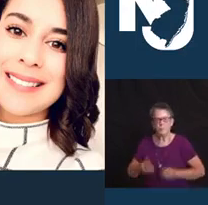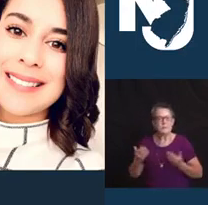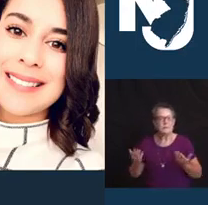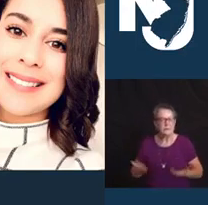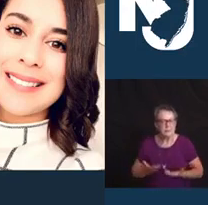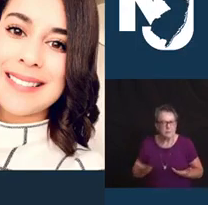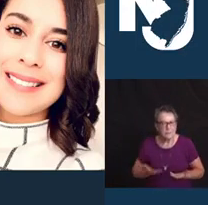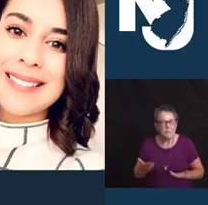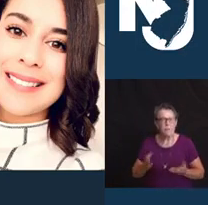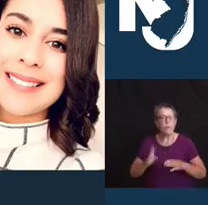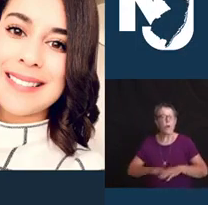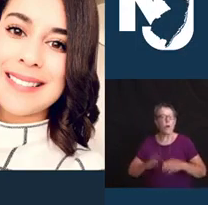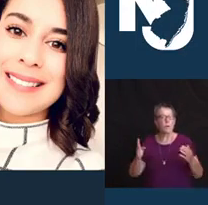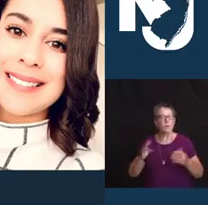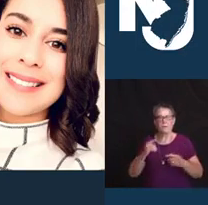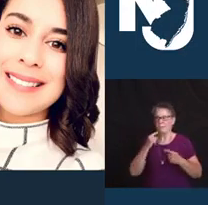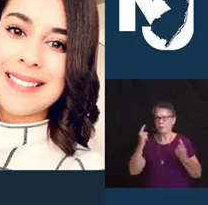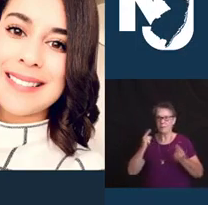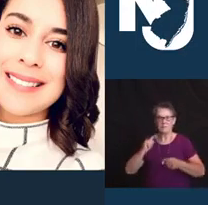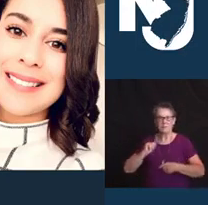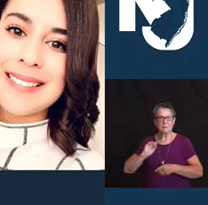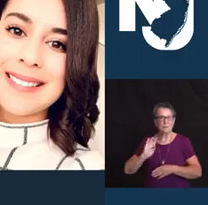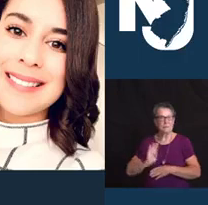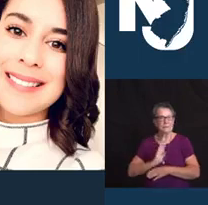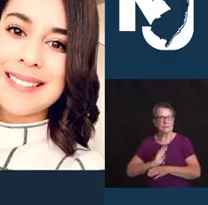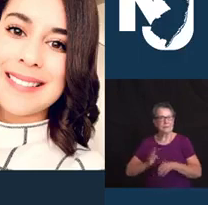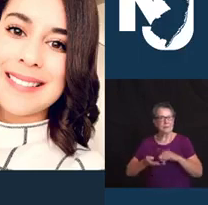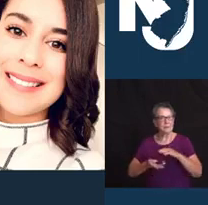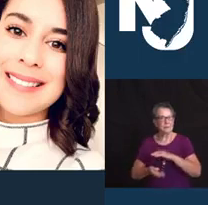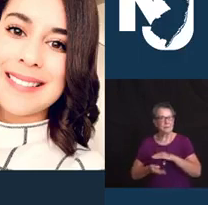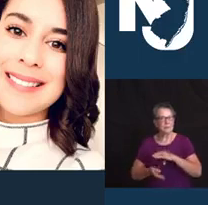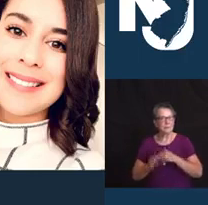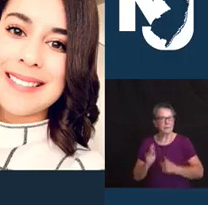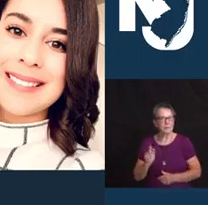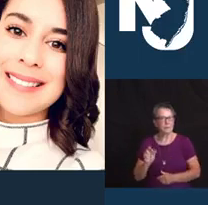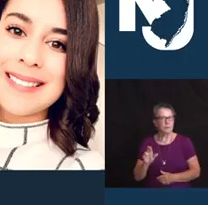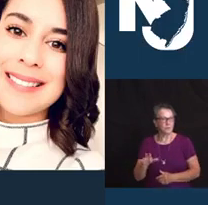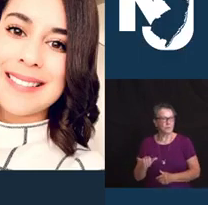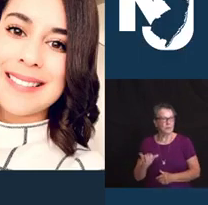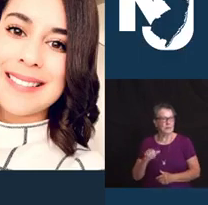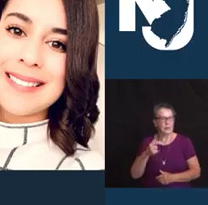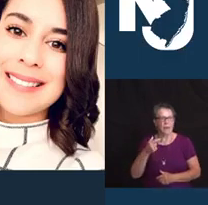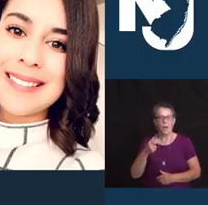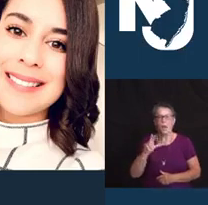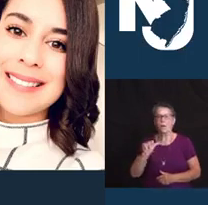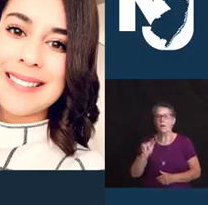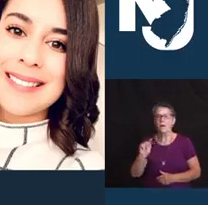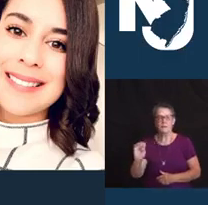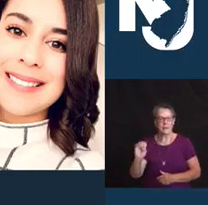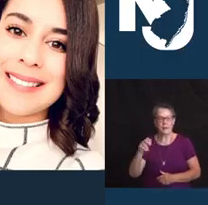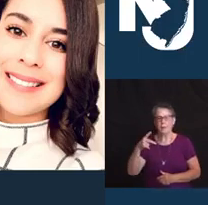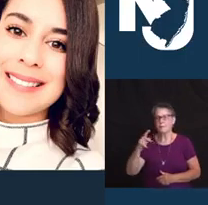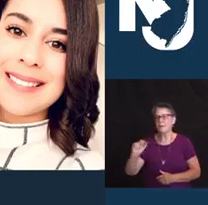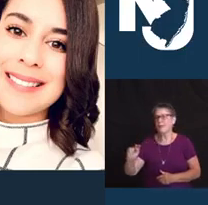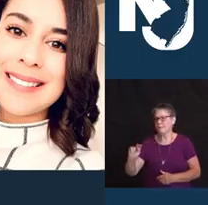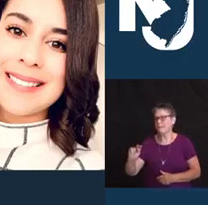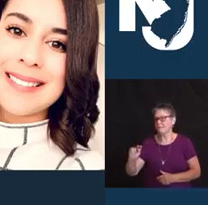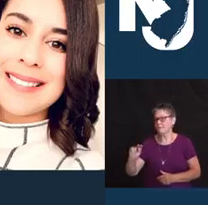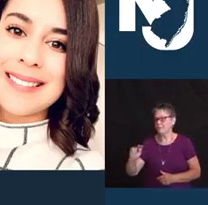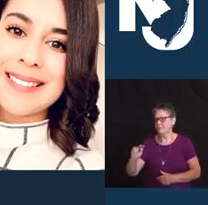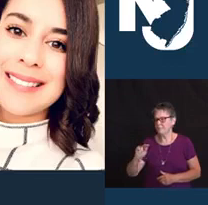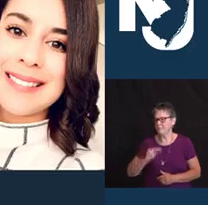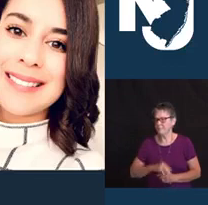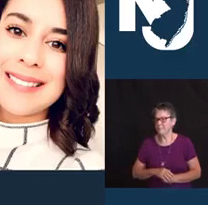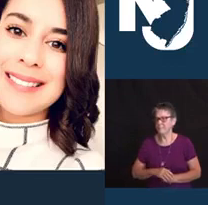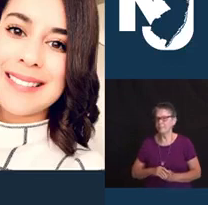famous Guatemalan bakery, Guatapan, right here in Trenton. And today, they have 3 locations across the state.